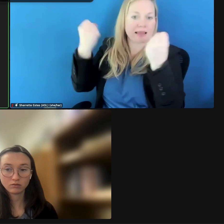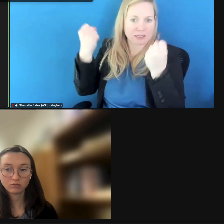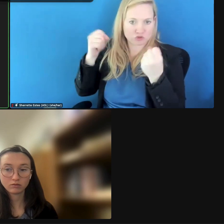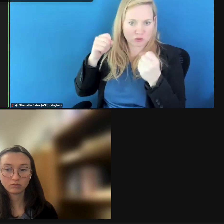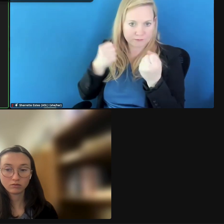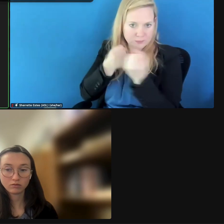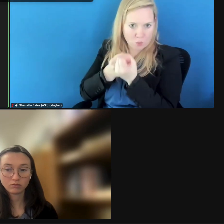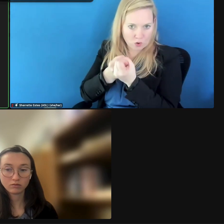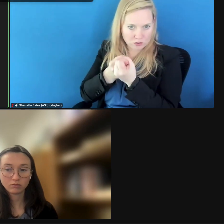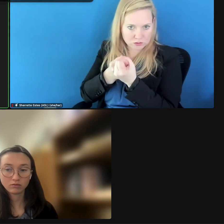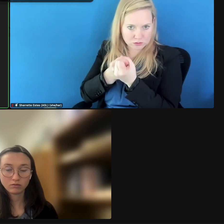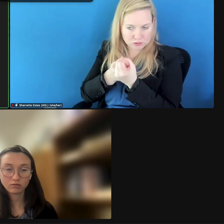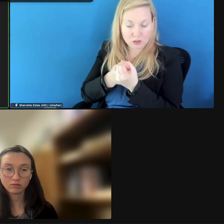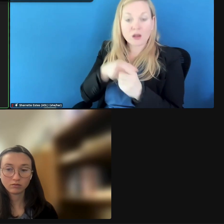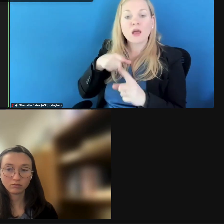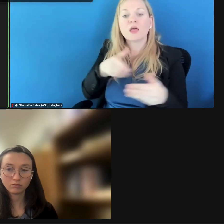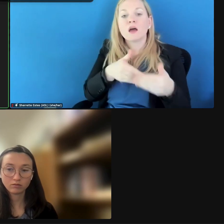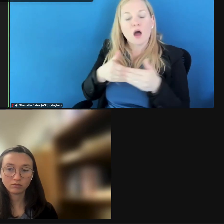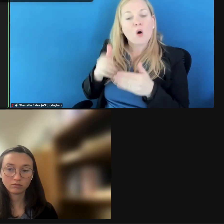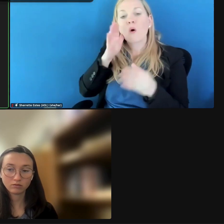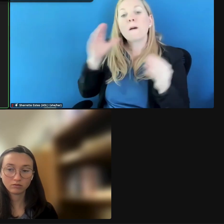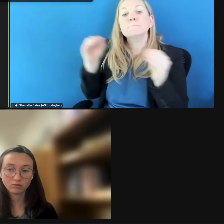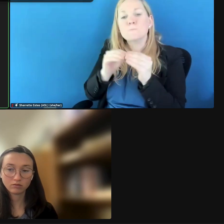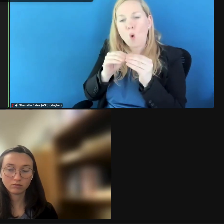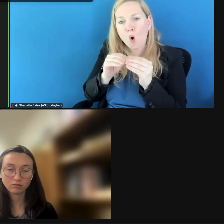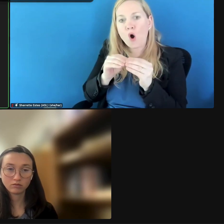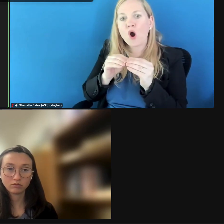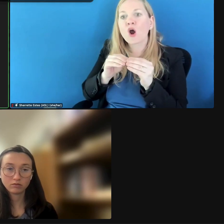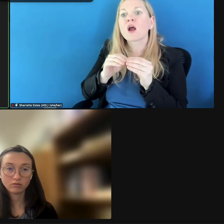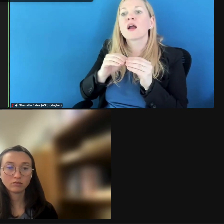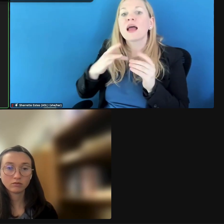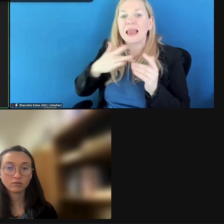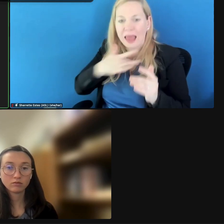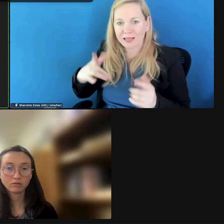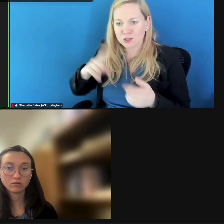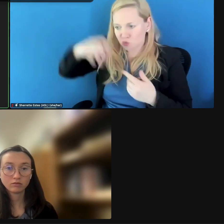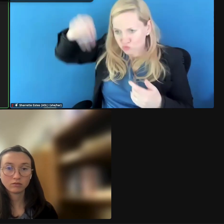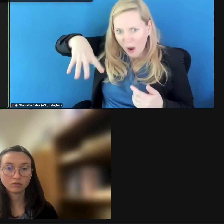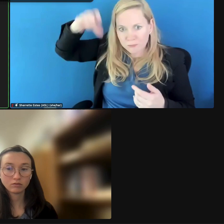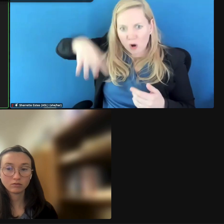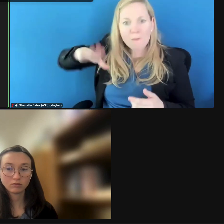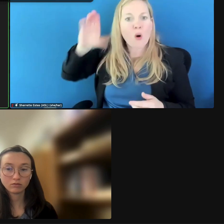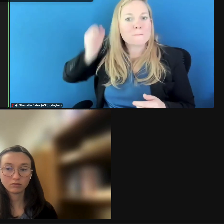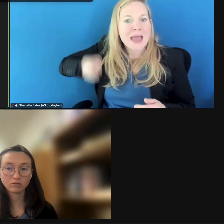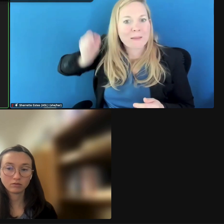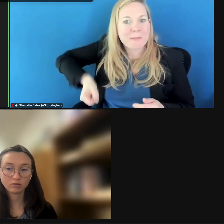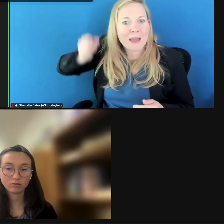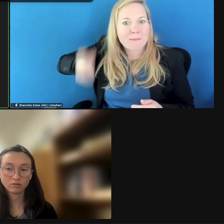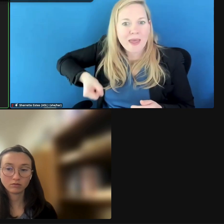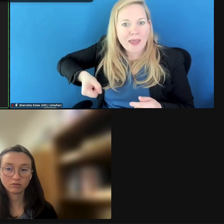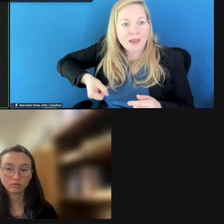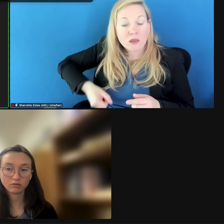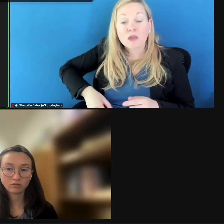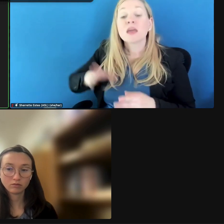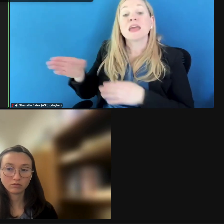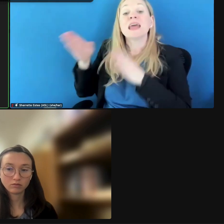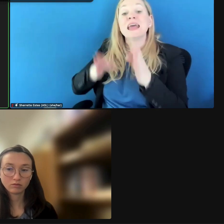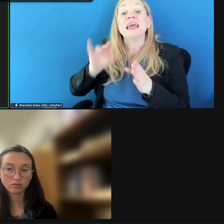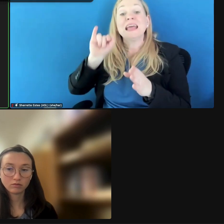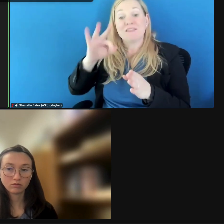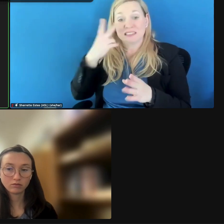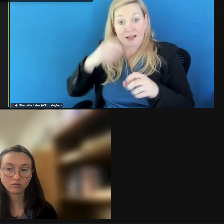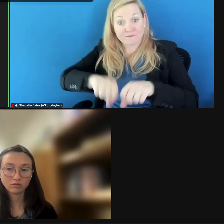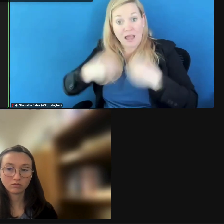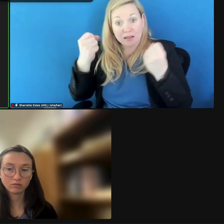they're more likely to drop the objects than bang them, and vice versa if they saw a violation of object solidity. So now that's just